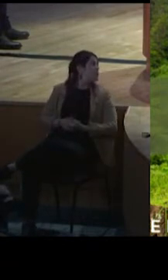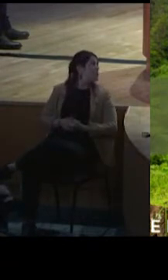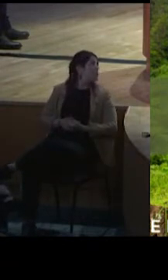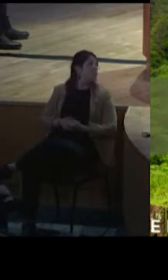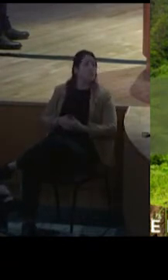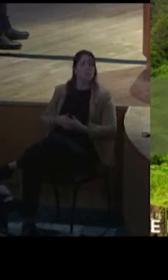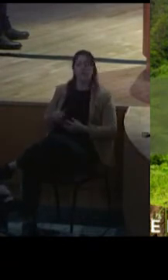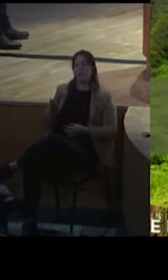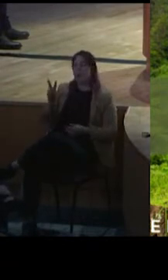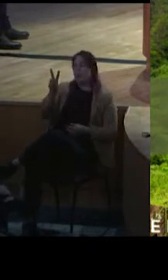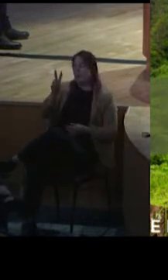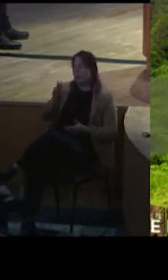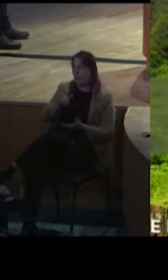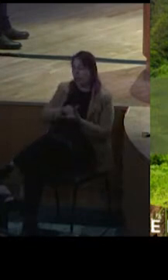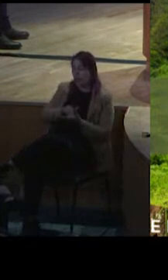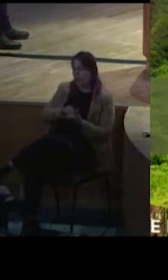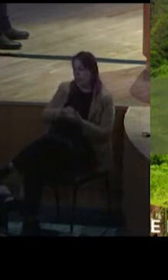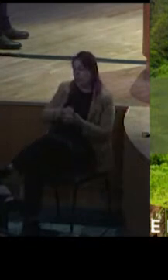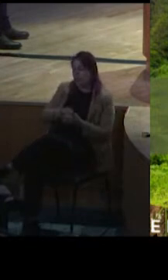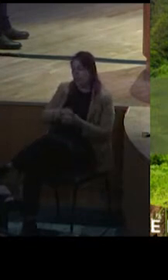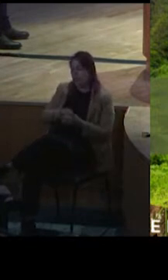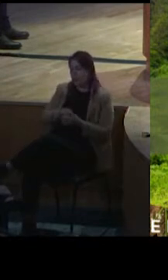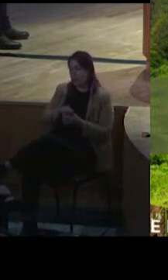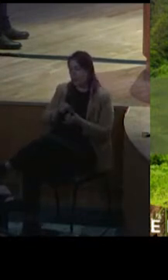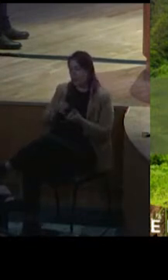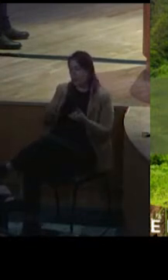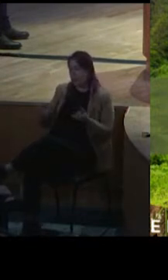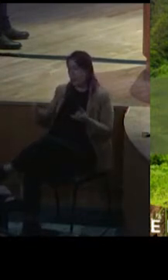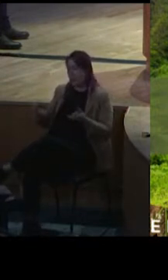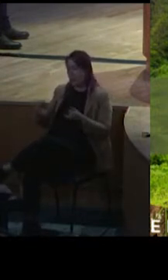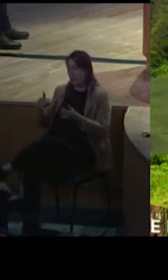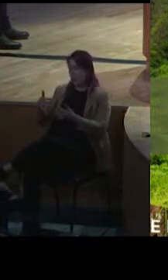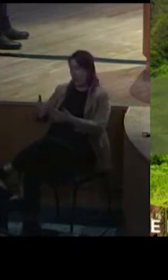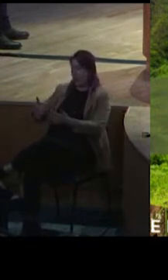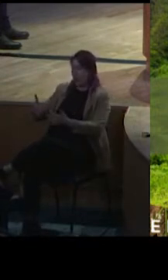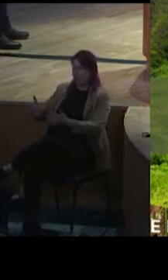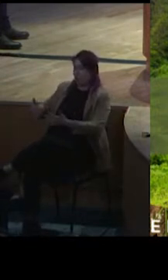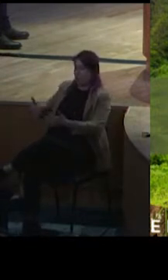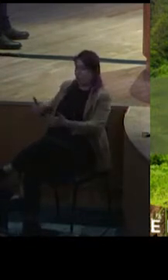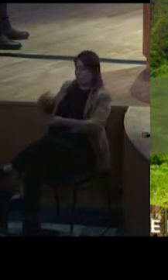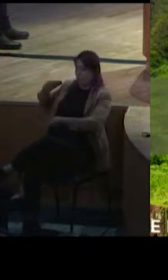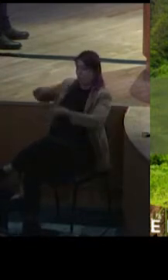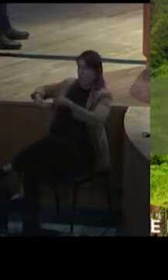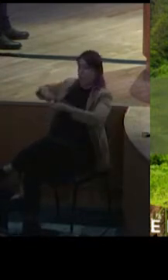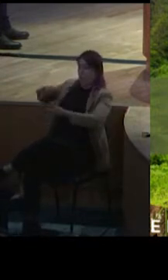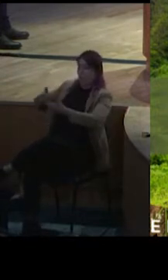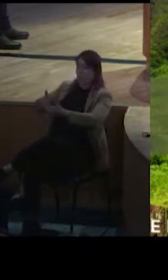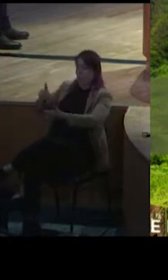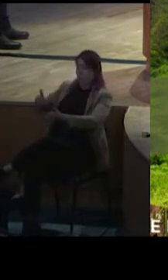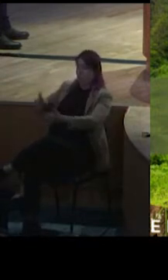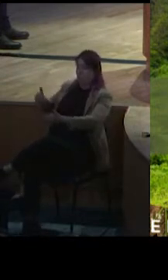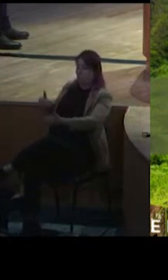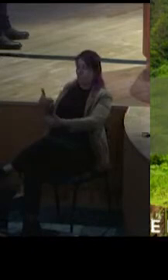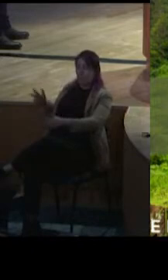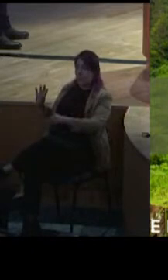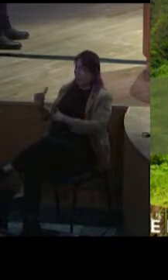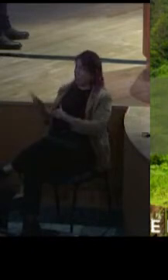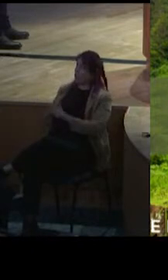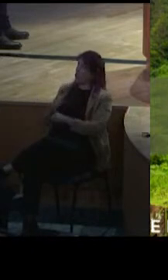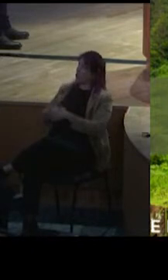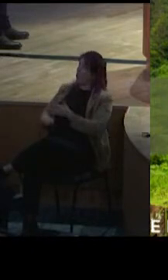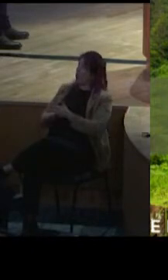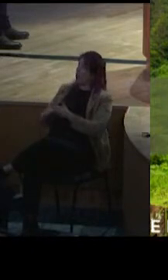2,000 line long genealogical chant that stretches us back to the beginning of time in Hawaii, with the first born